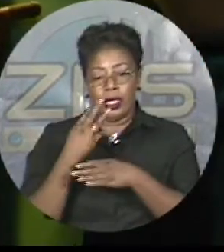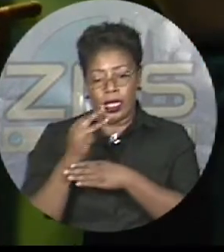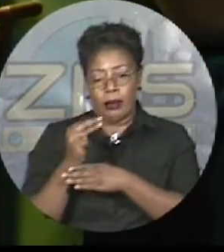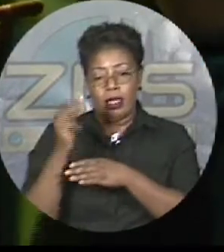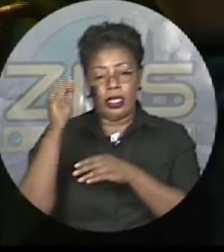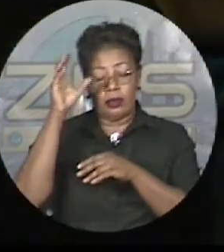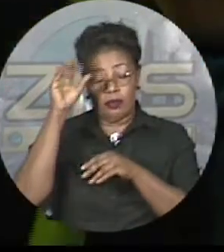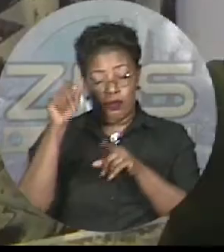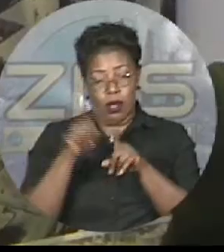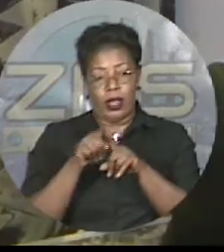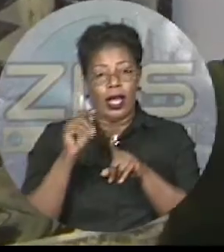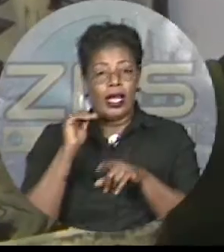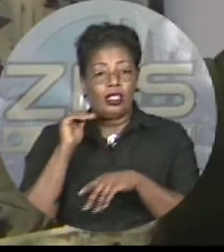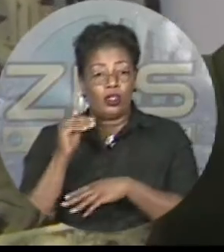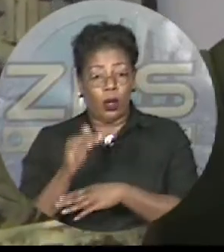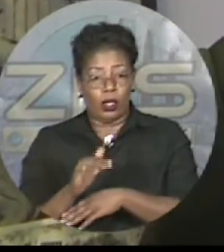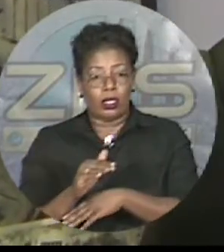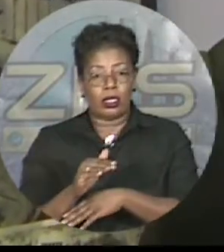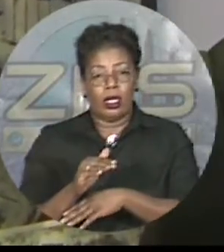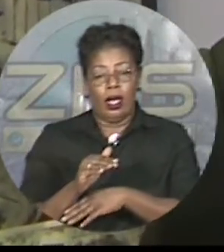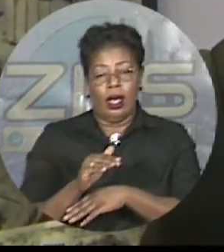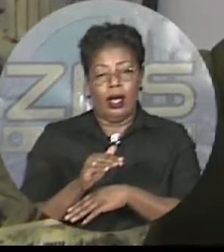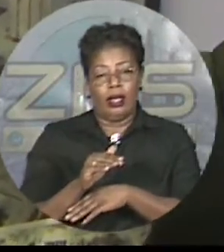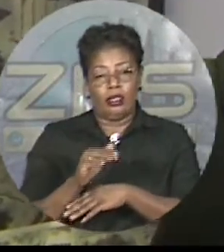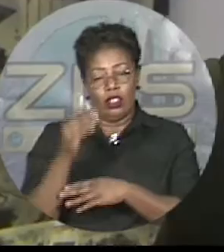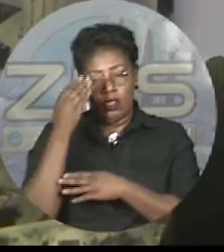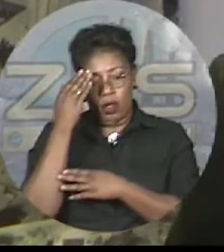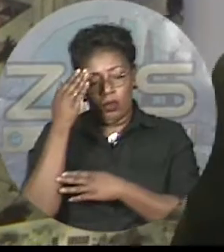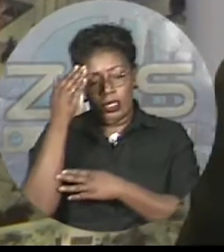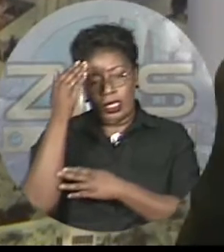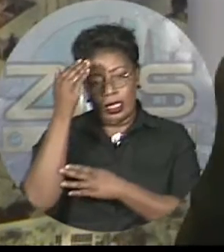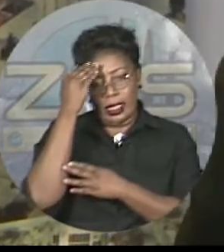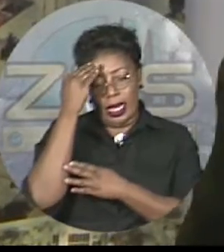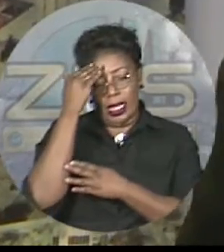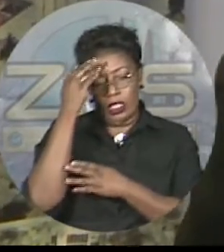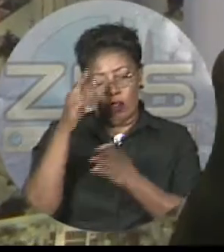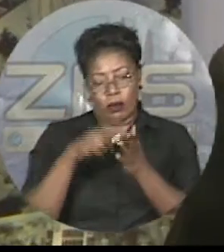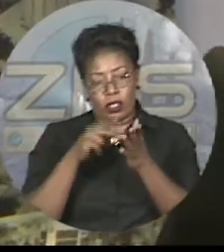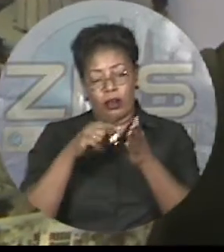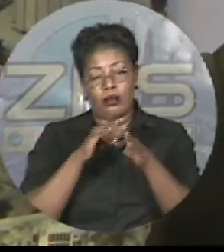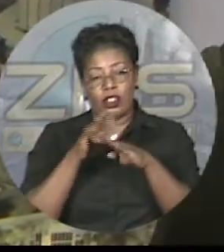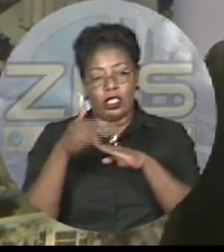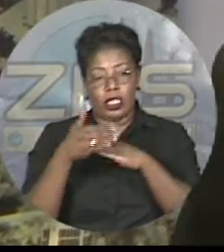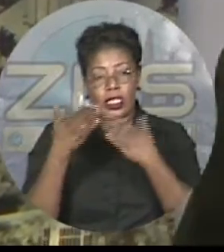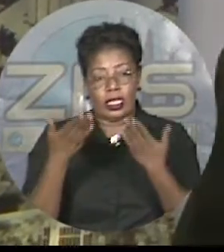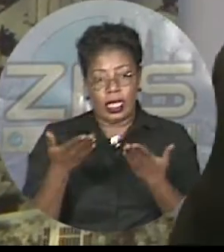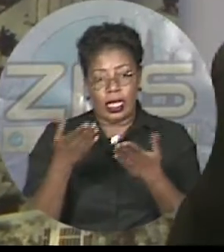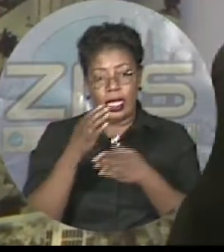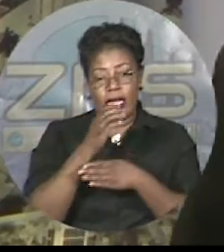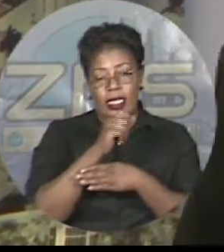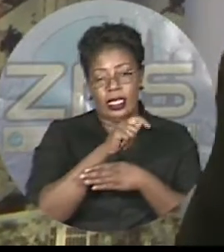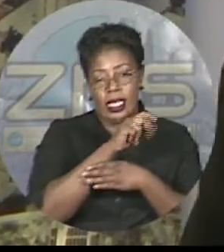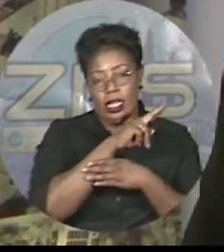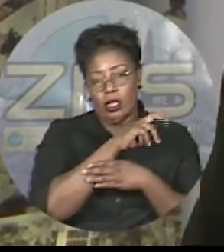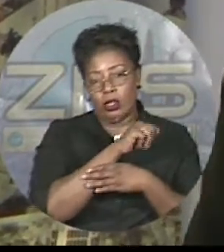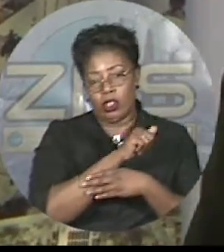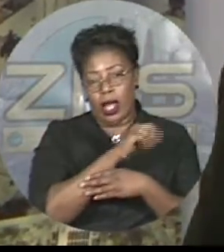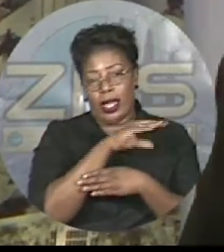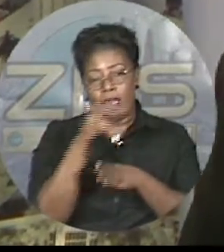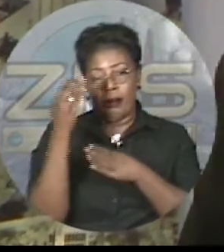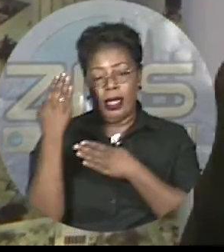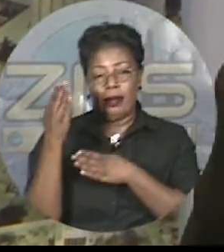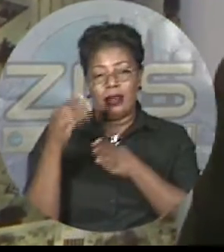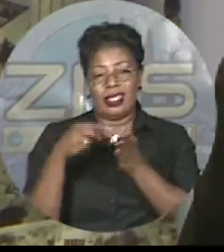and daughters. As you noticed tonight, there were representatives from Jamaica and elsewhere, and St. Lucia, and the Bahamas